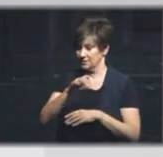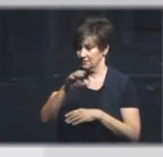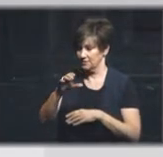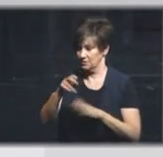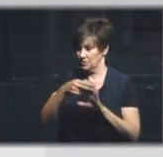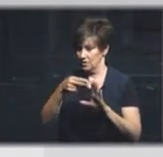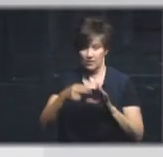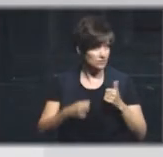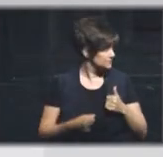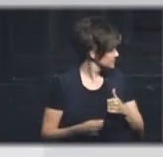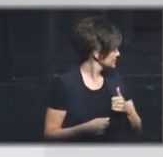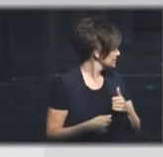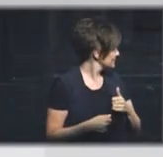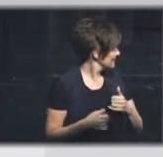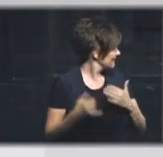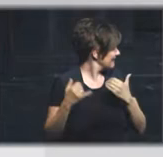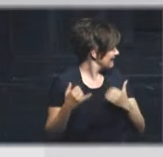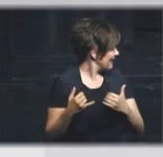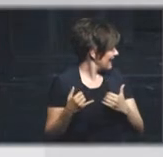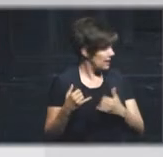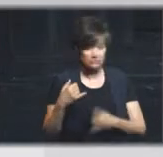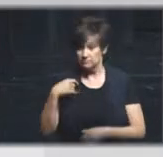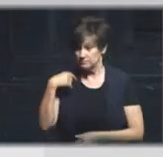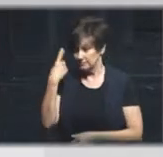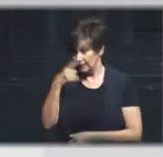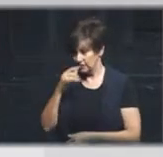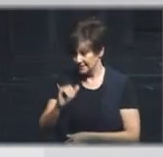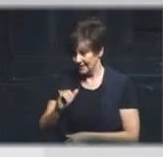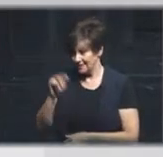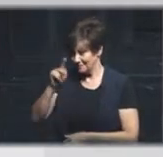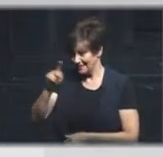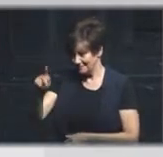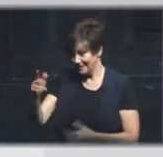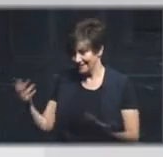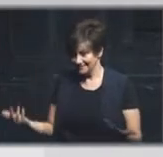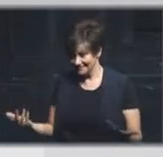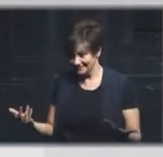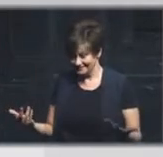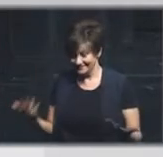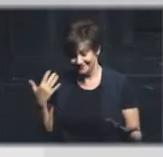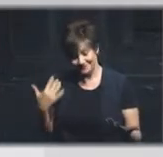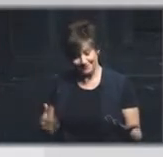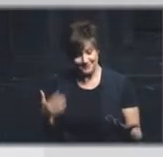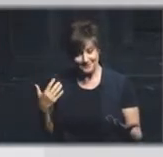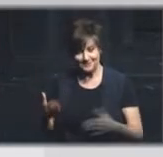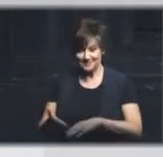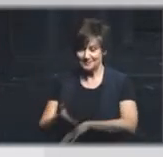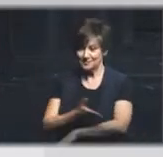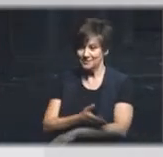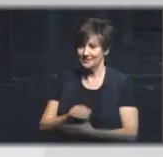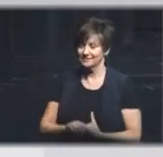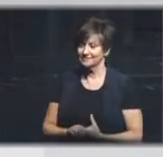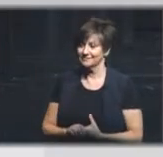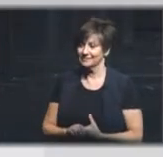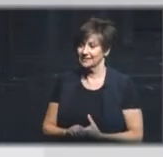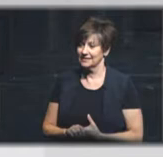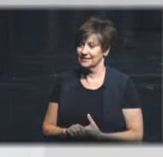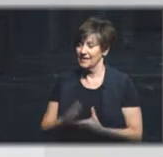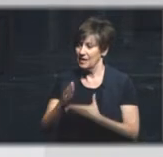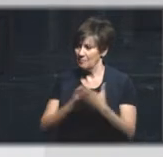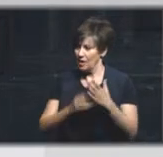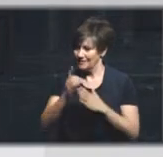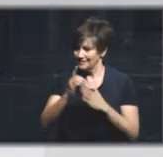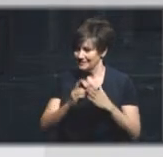College logo, now actually looks like Pikes Peak, which I think is a big improvement. And part of the